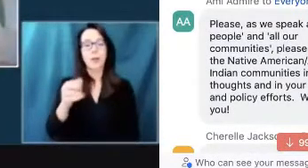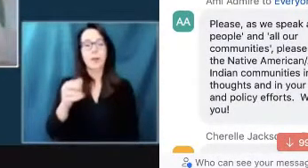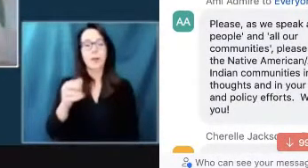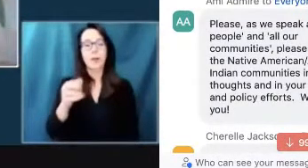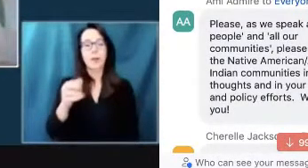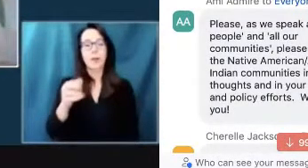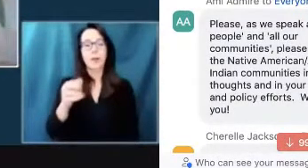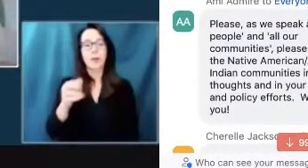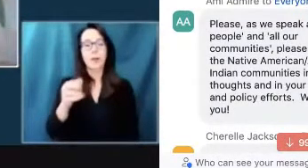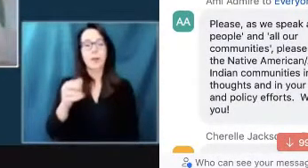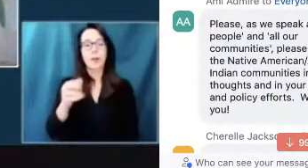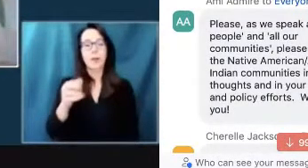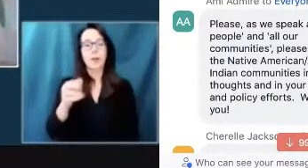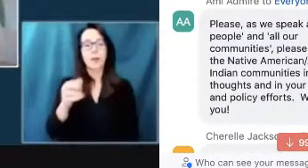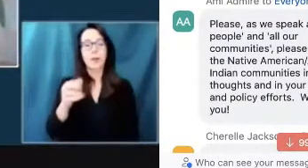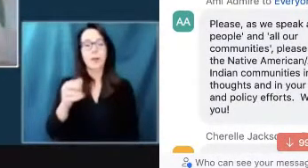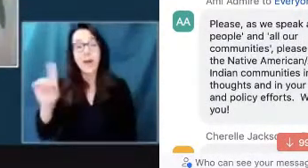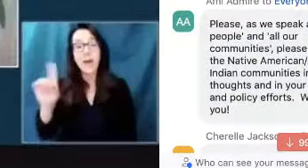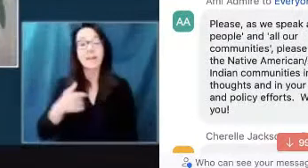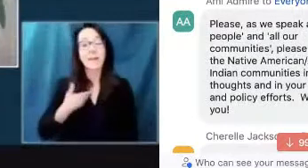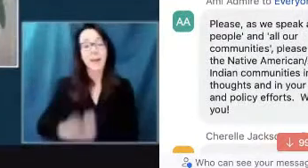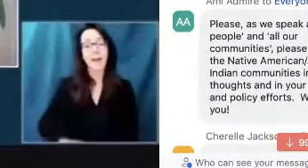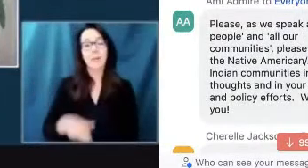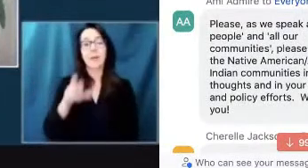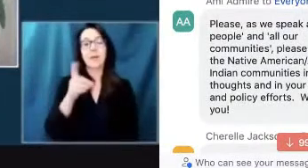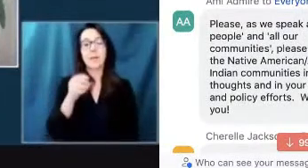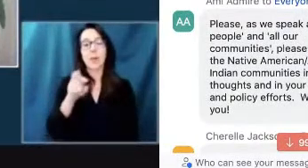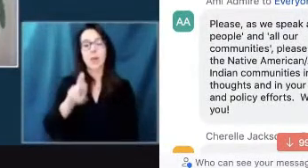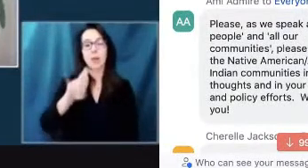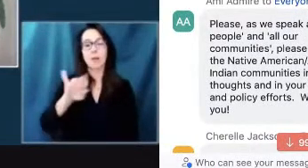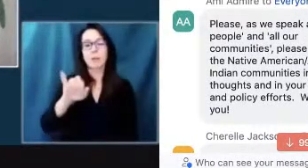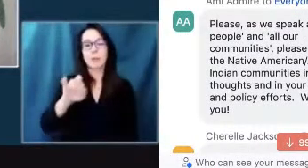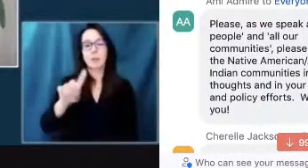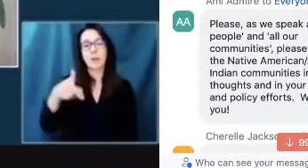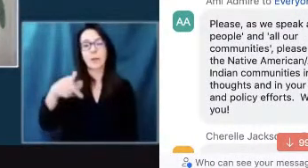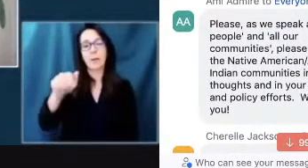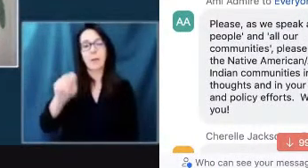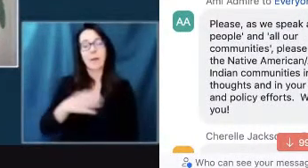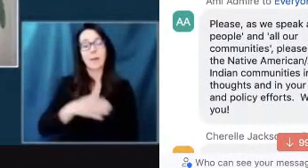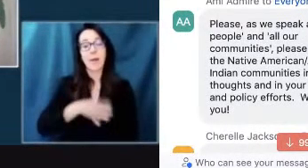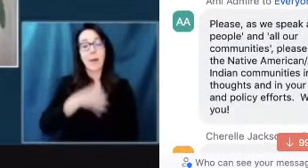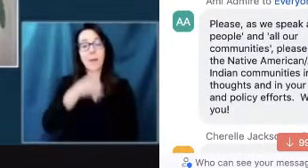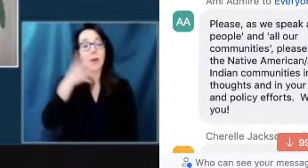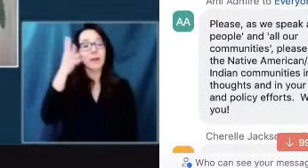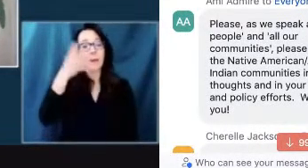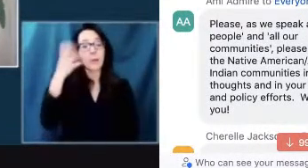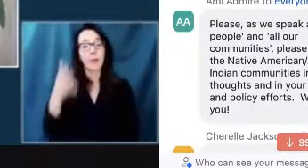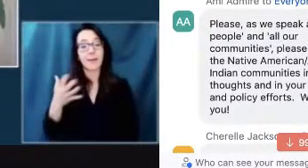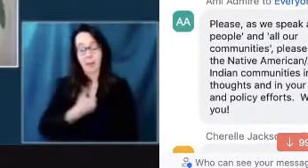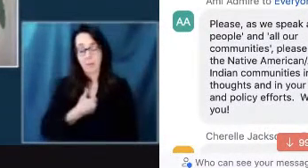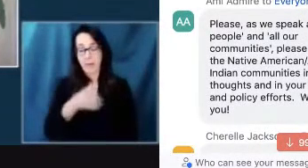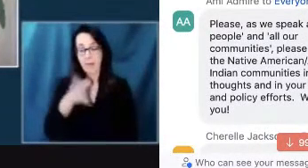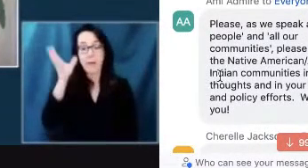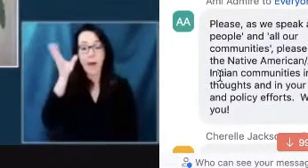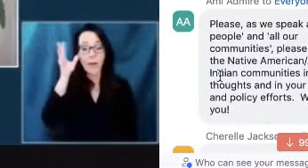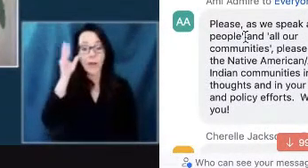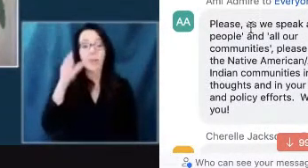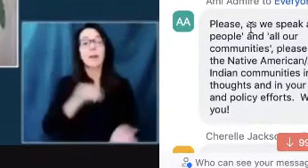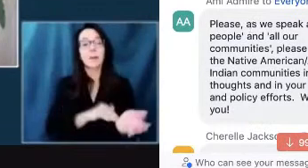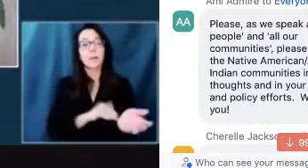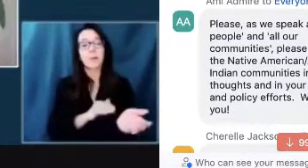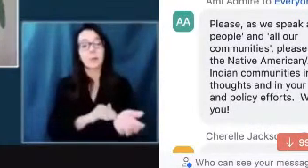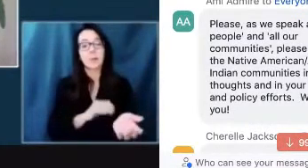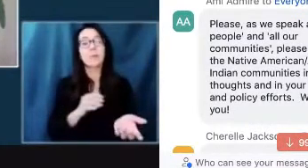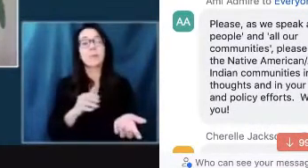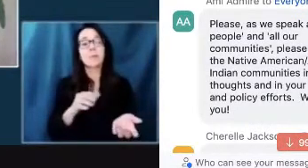Hello, Democrats. I'm Dr. Richard Pan, a child of immigrants, a father, a pediatrician, chair of the Senate Committee on Health,